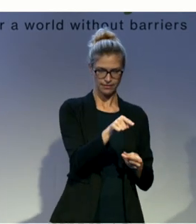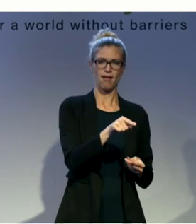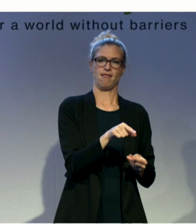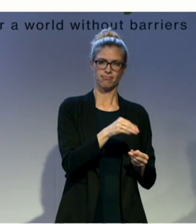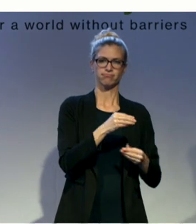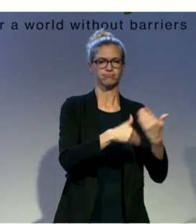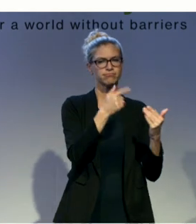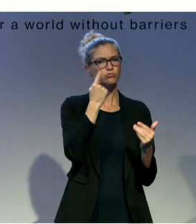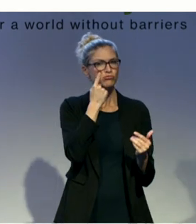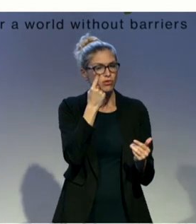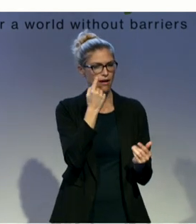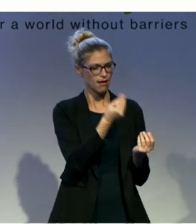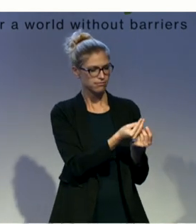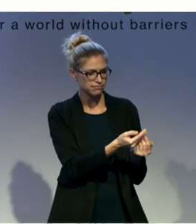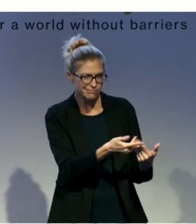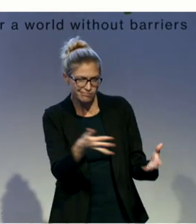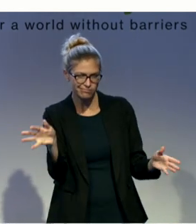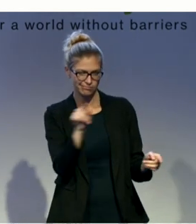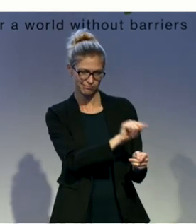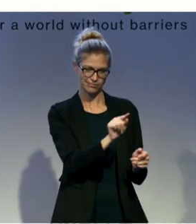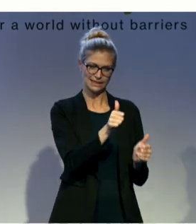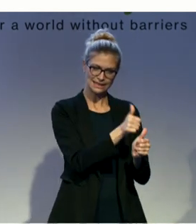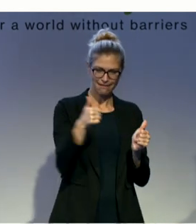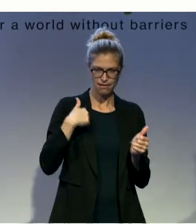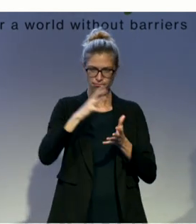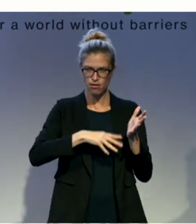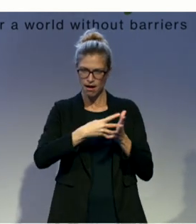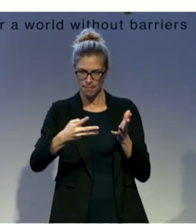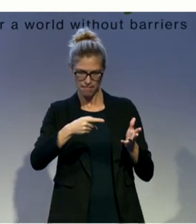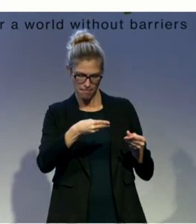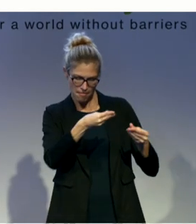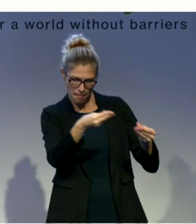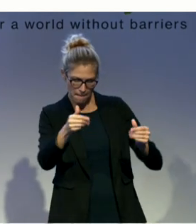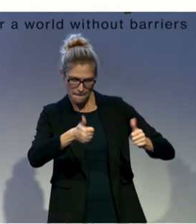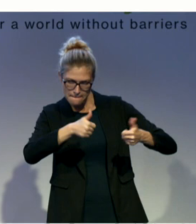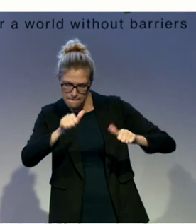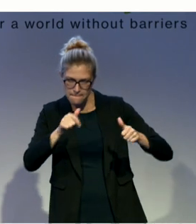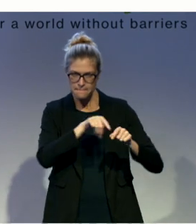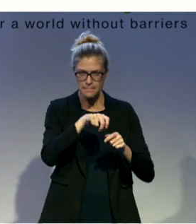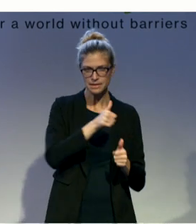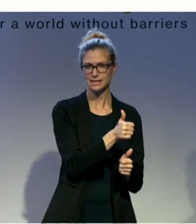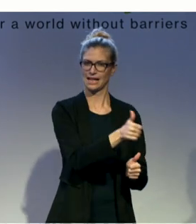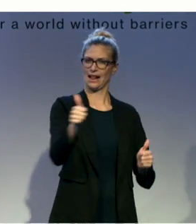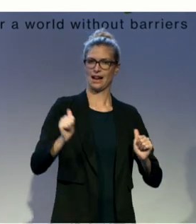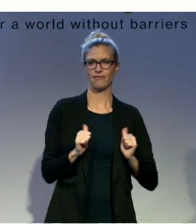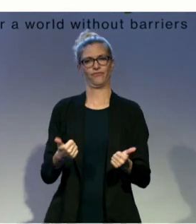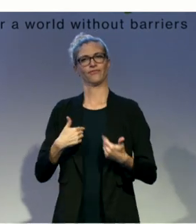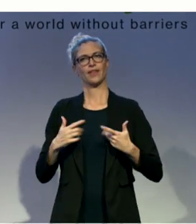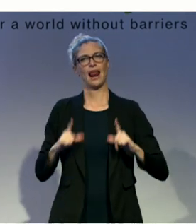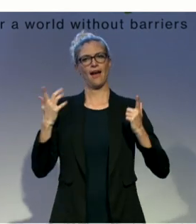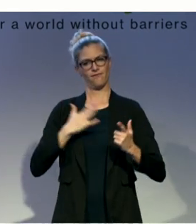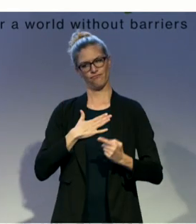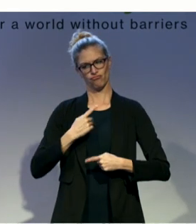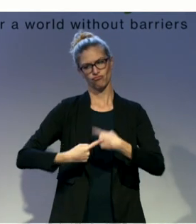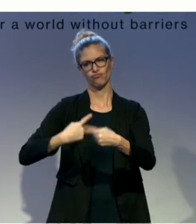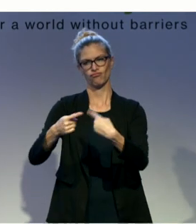make individual support plans. These plans are meant to support their growth and development as much as possible.